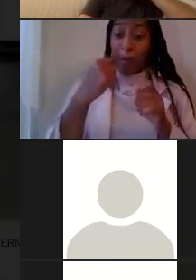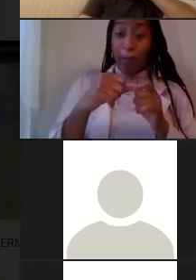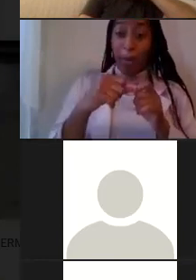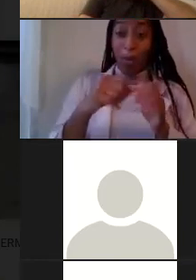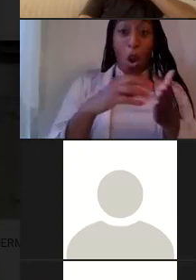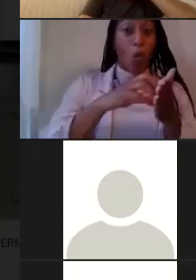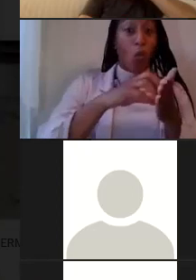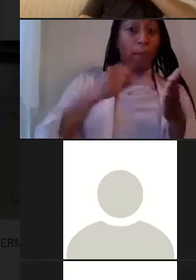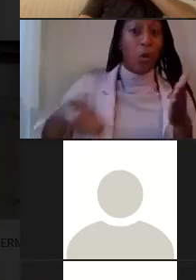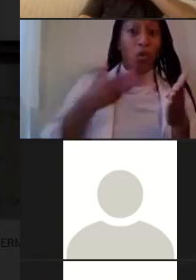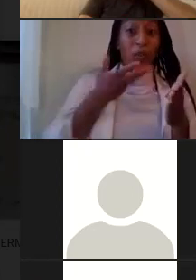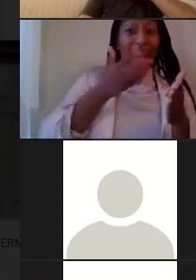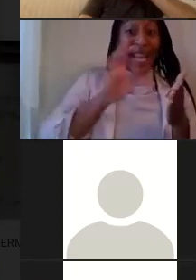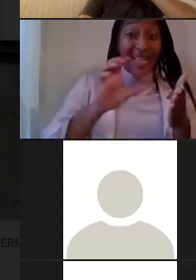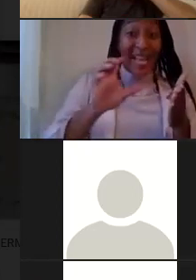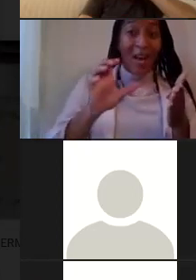removing heat.